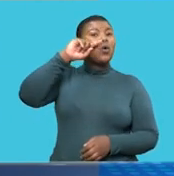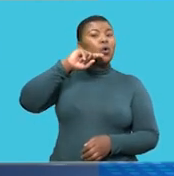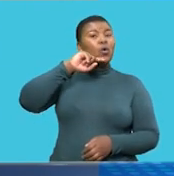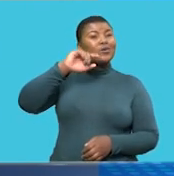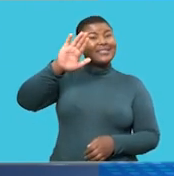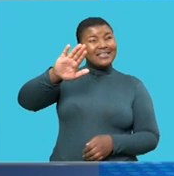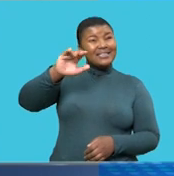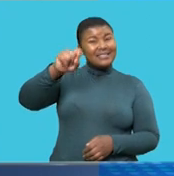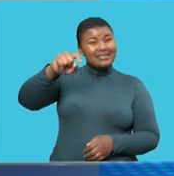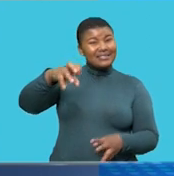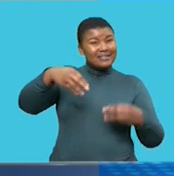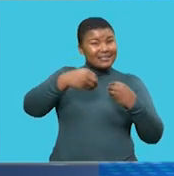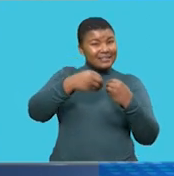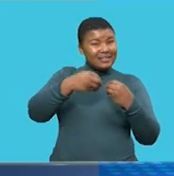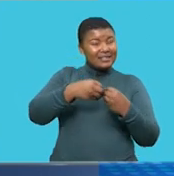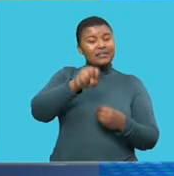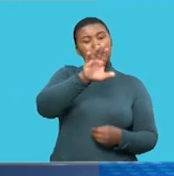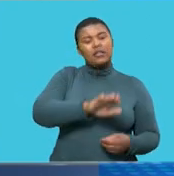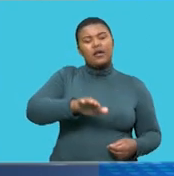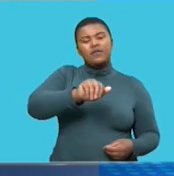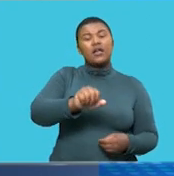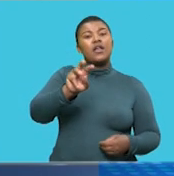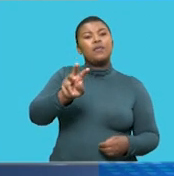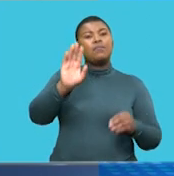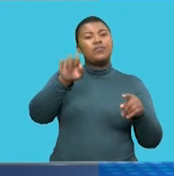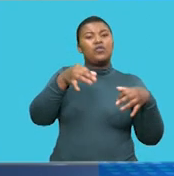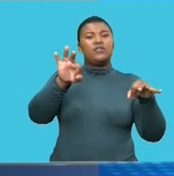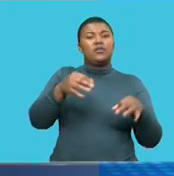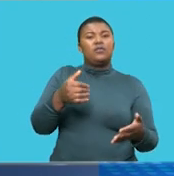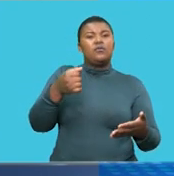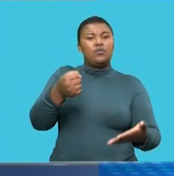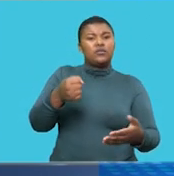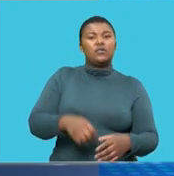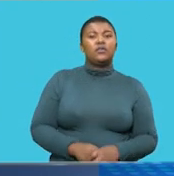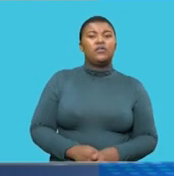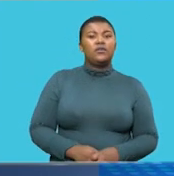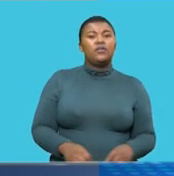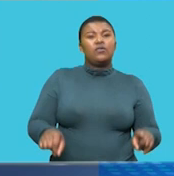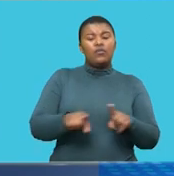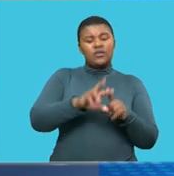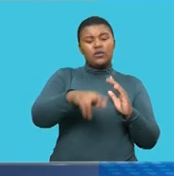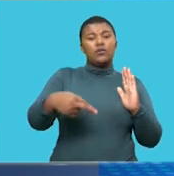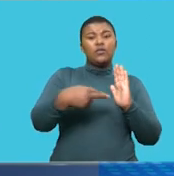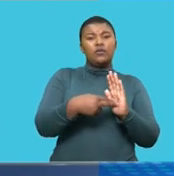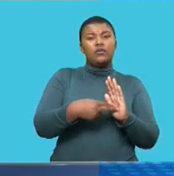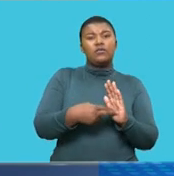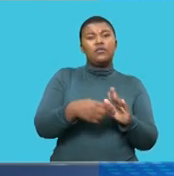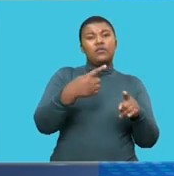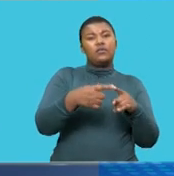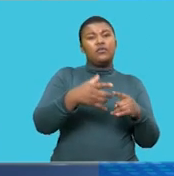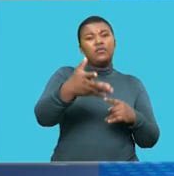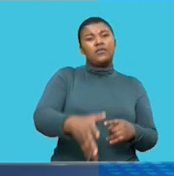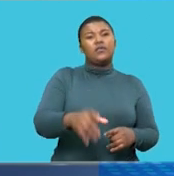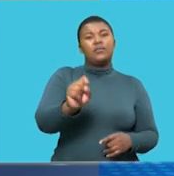entity called the South African Music Awards and the role that it has played in the music industry